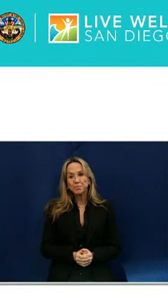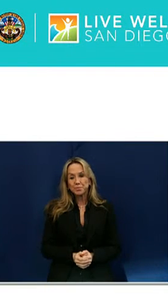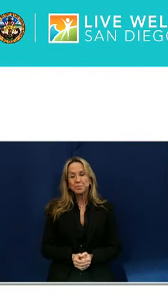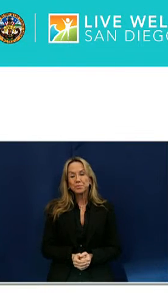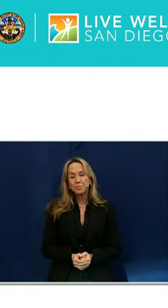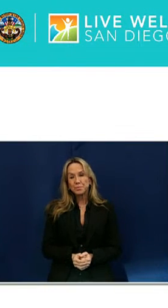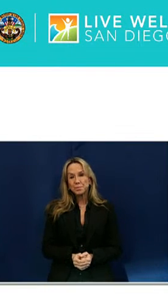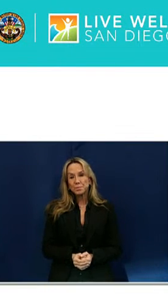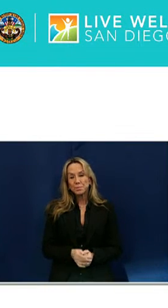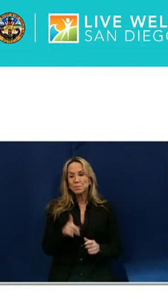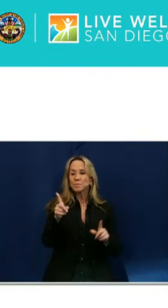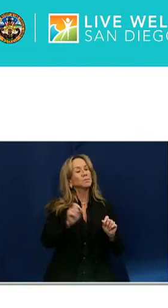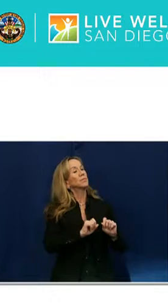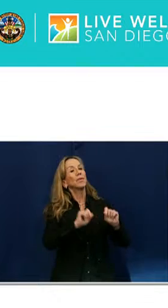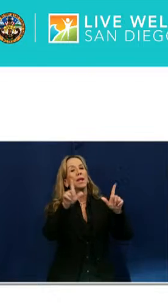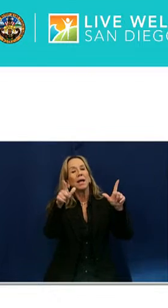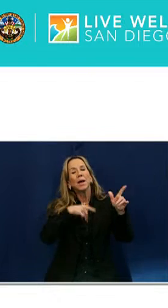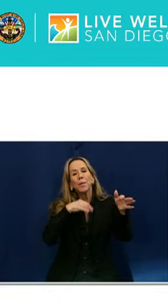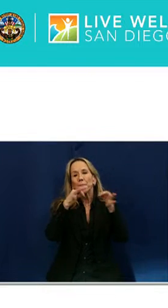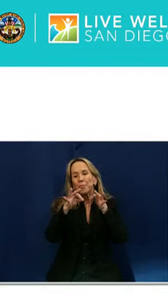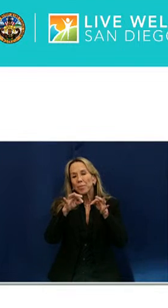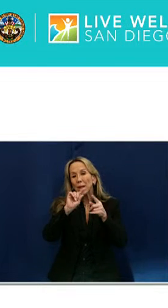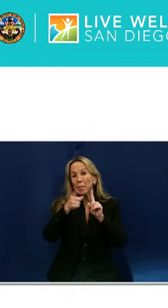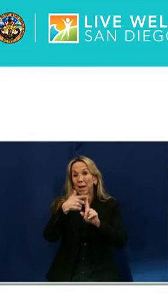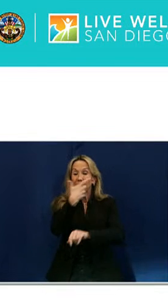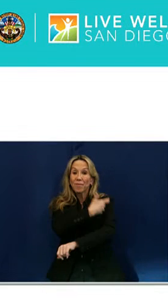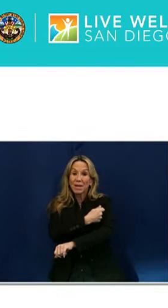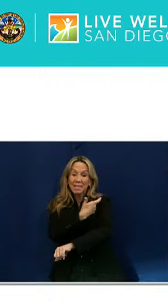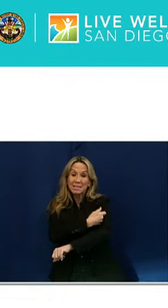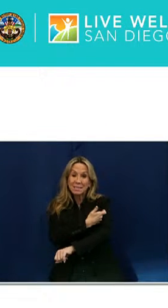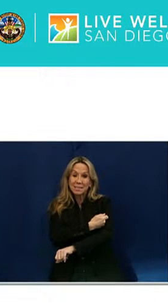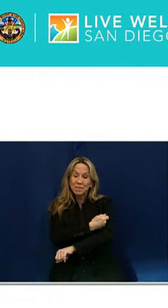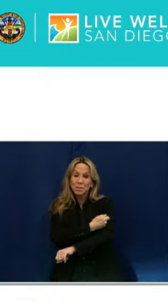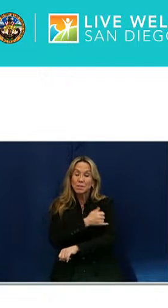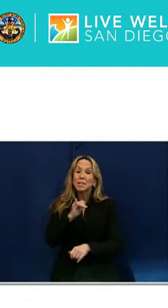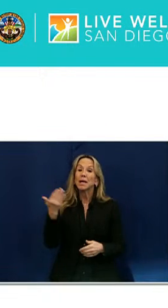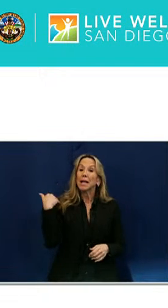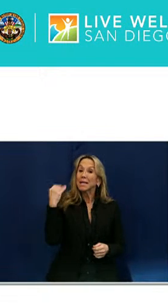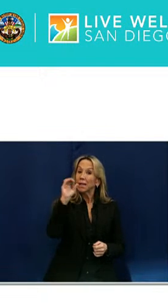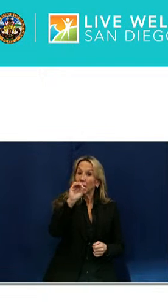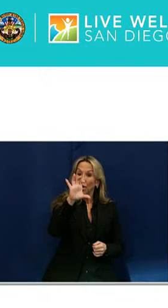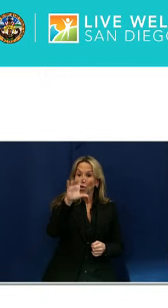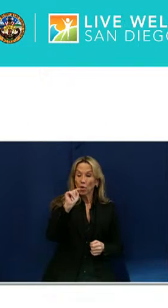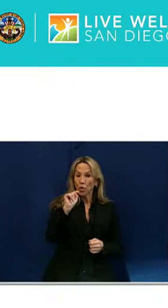about vaccinations. Now, in October earlier this year, the